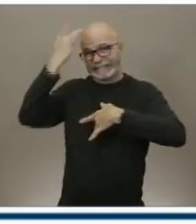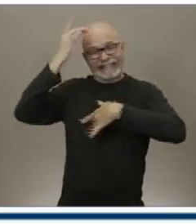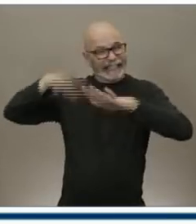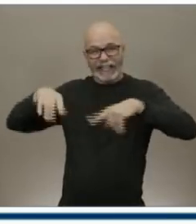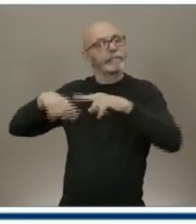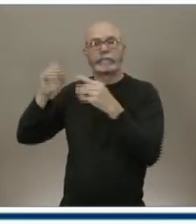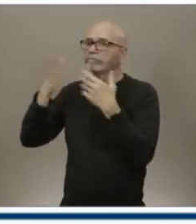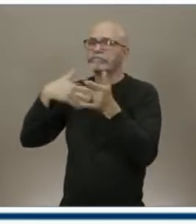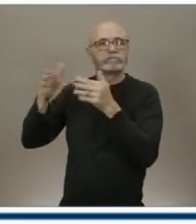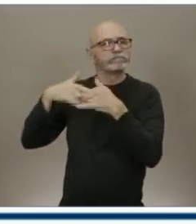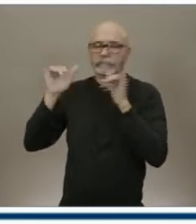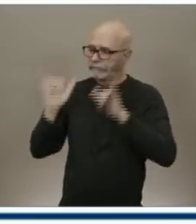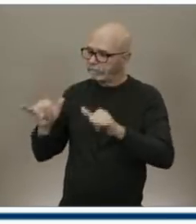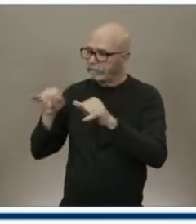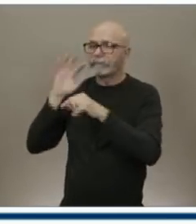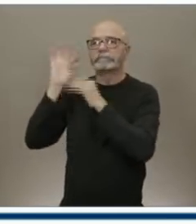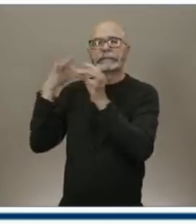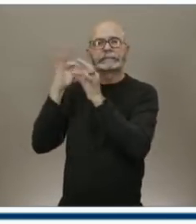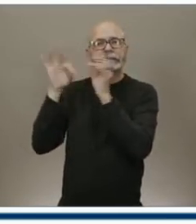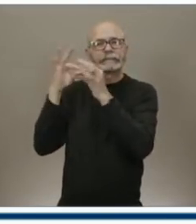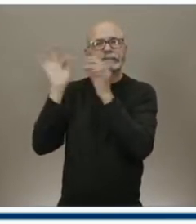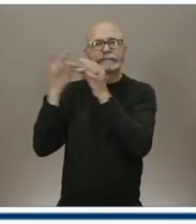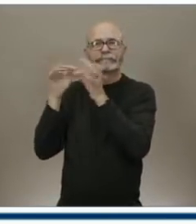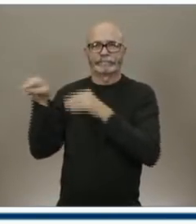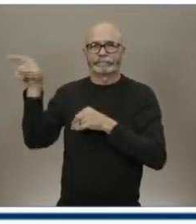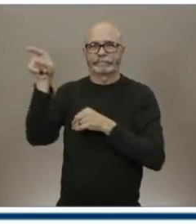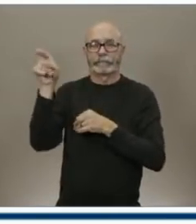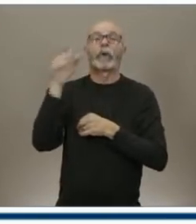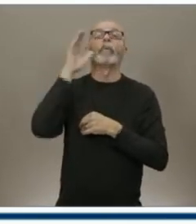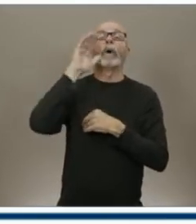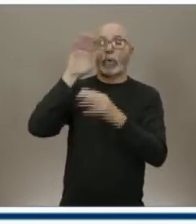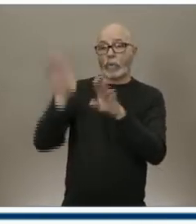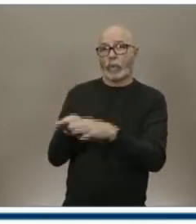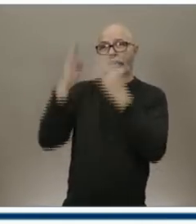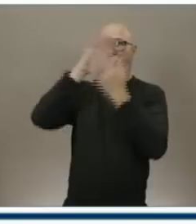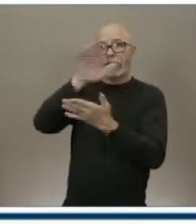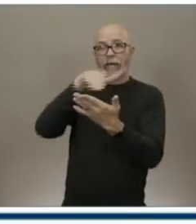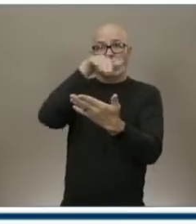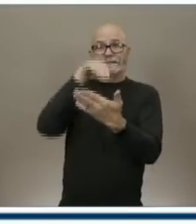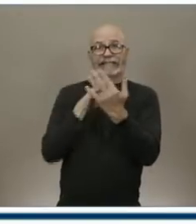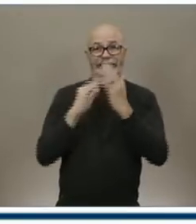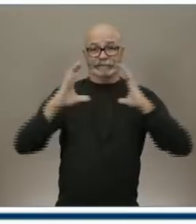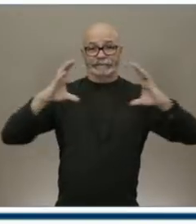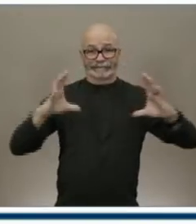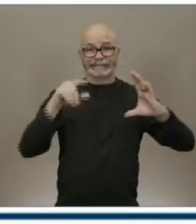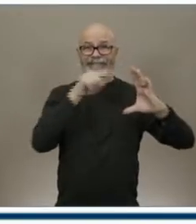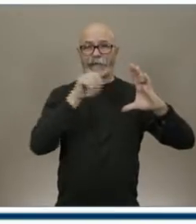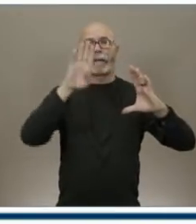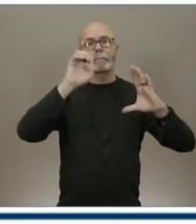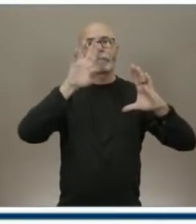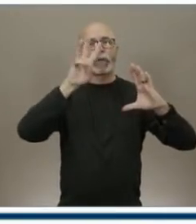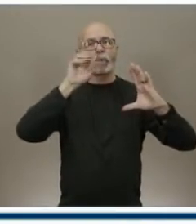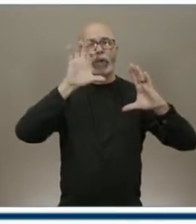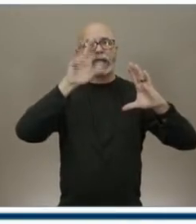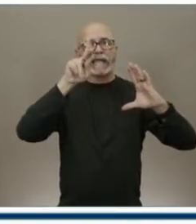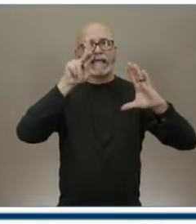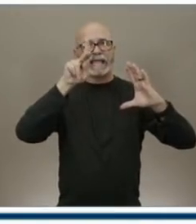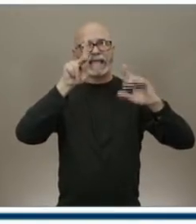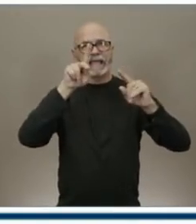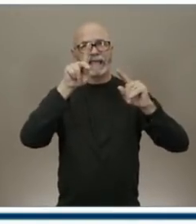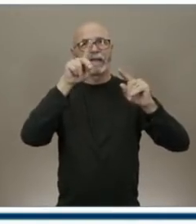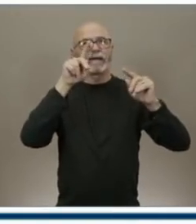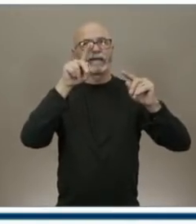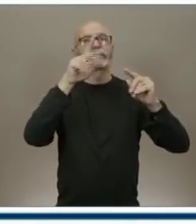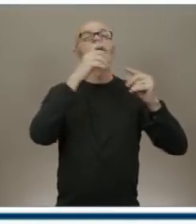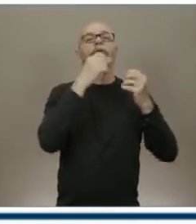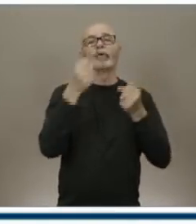open a primary assessment center in Berwick. We will be sending one of our mobile testing units into the valley, and we're looking at